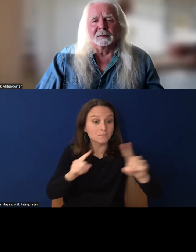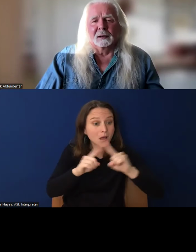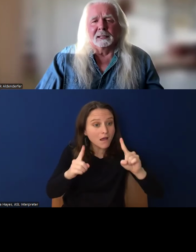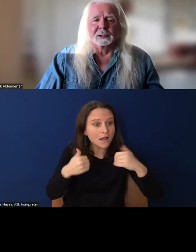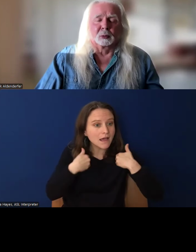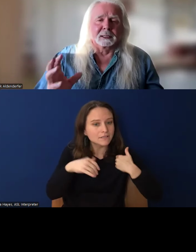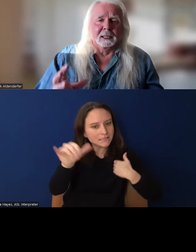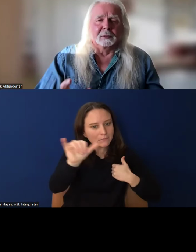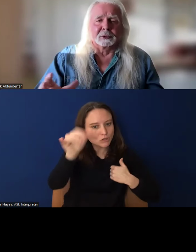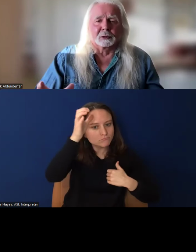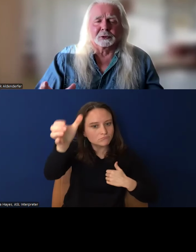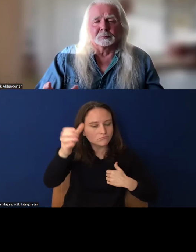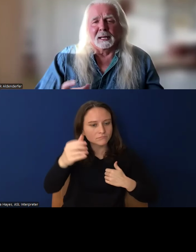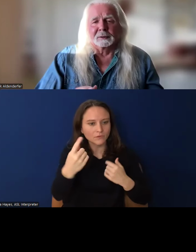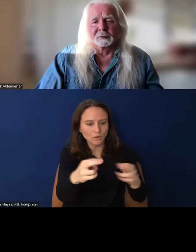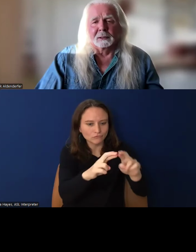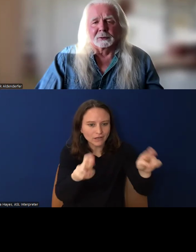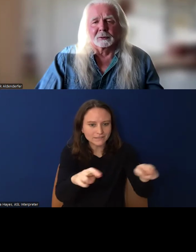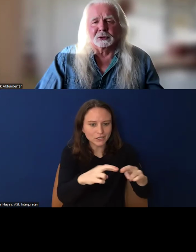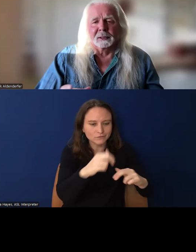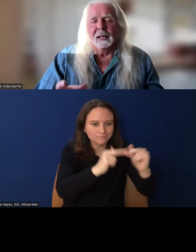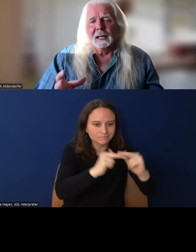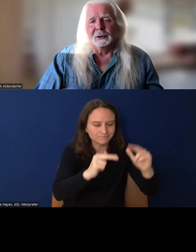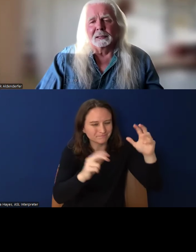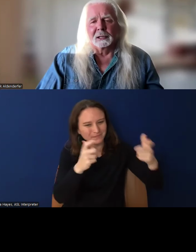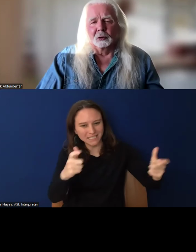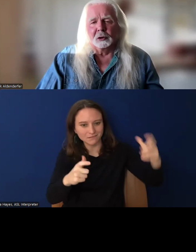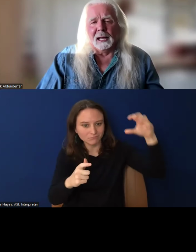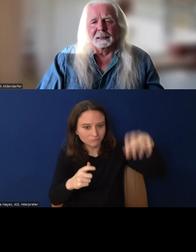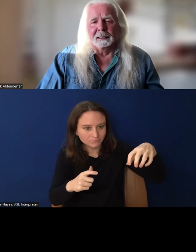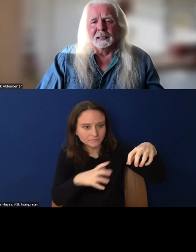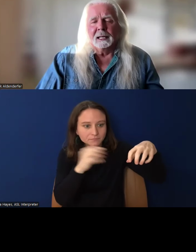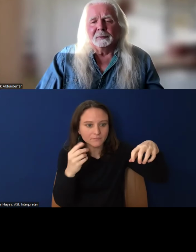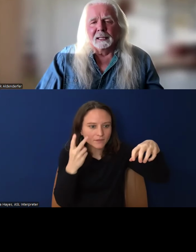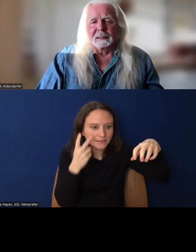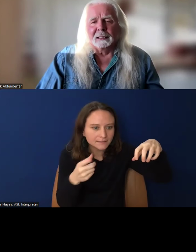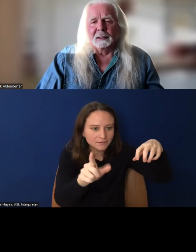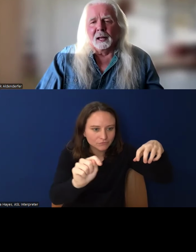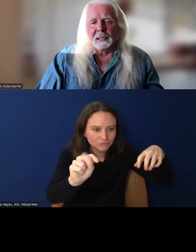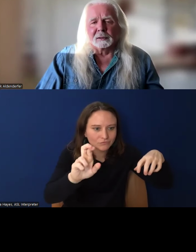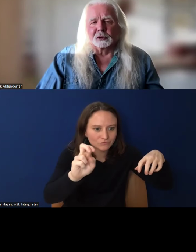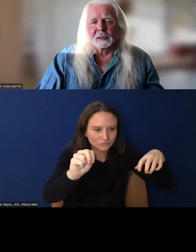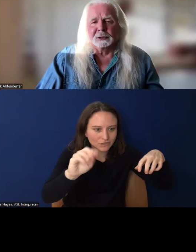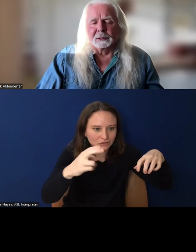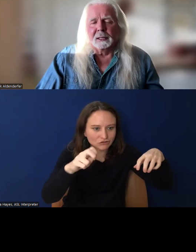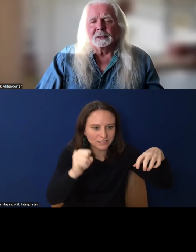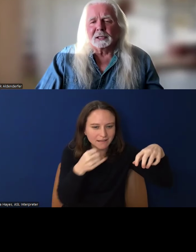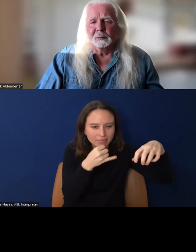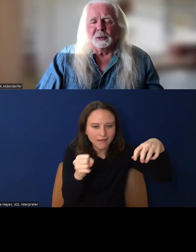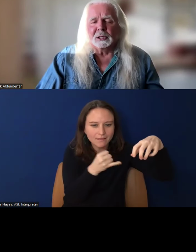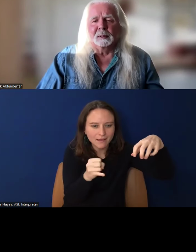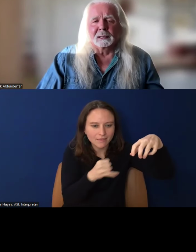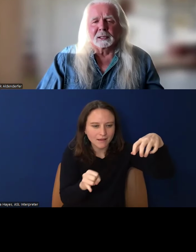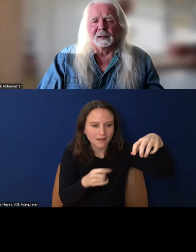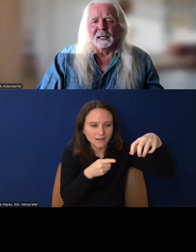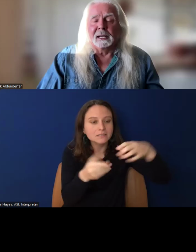set of ideas, a rectangular structure, massive in construction, and you can take a look at the lines of trenches, some of